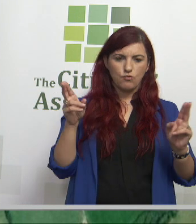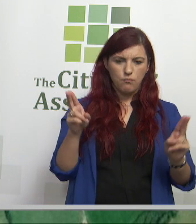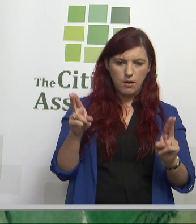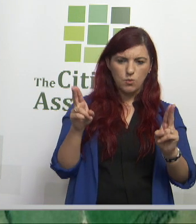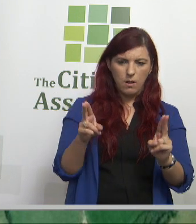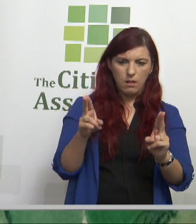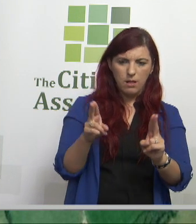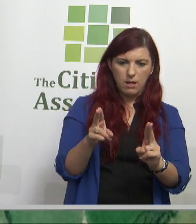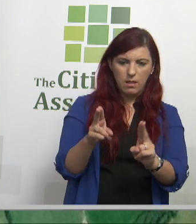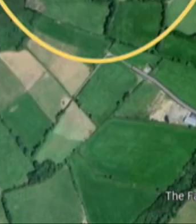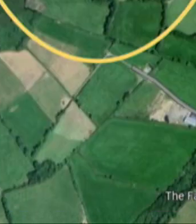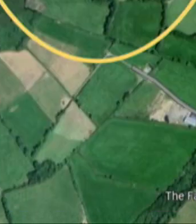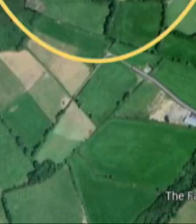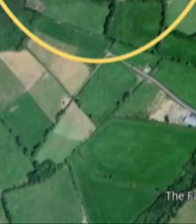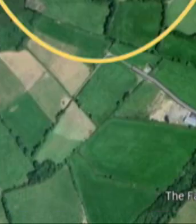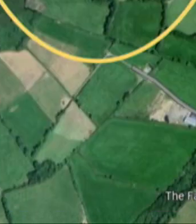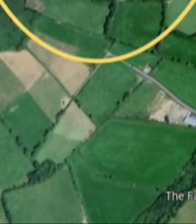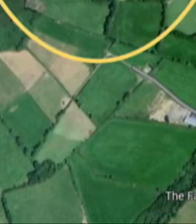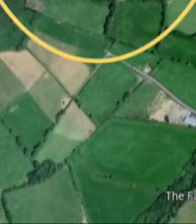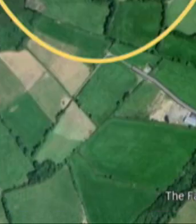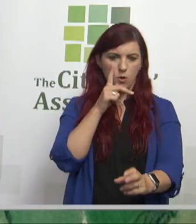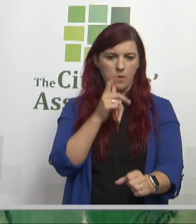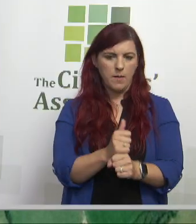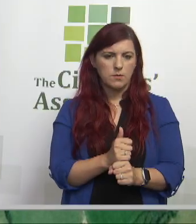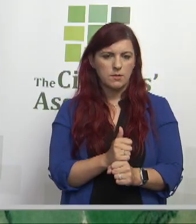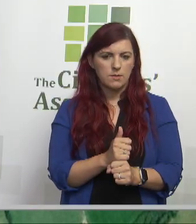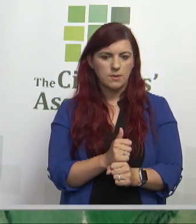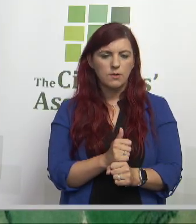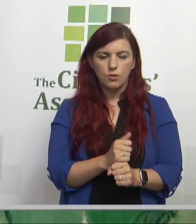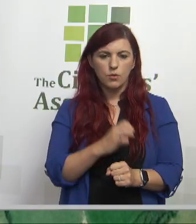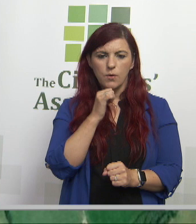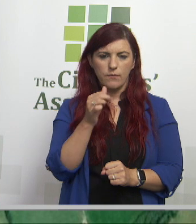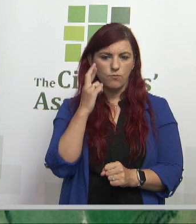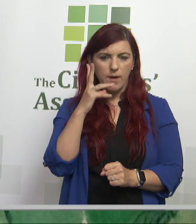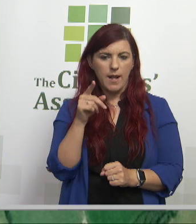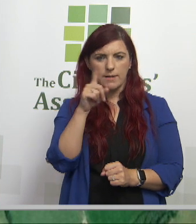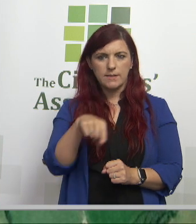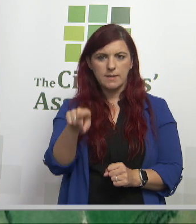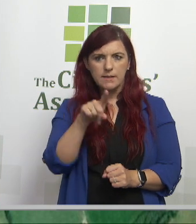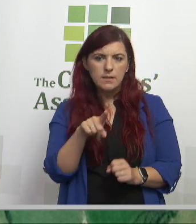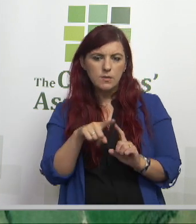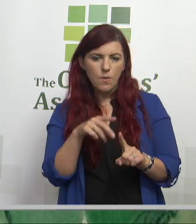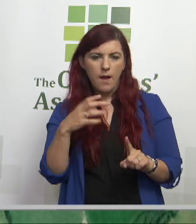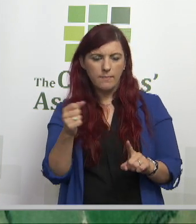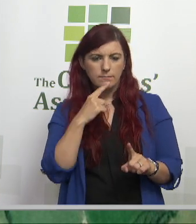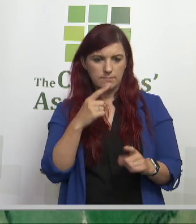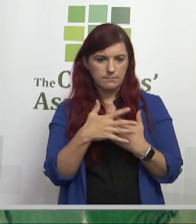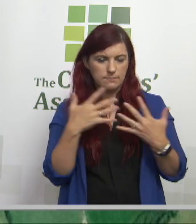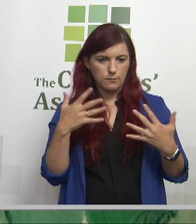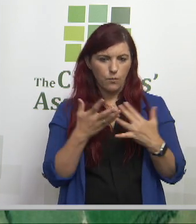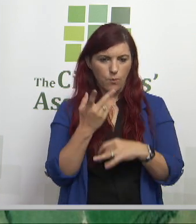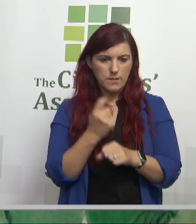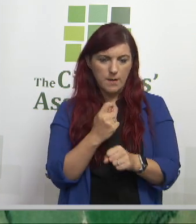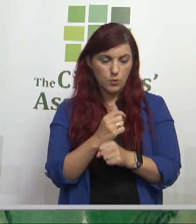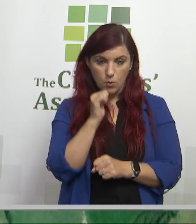loss, baseline shift that I'm talking about, that you don't even realize is kind of happening because it's happening gradually over time. So you don't notice